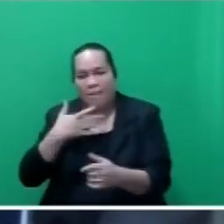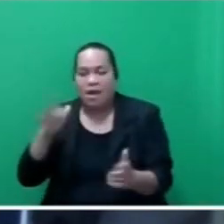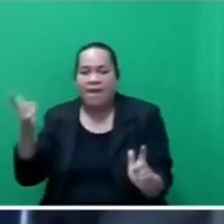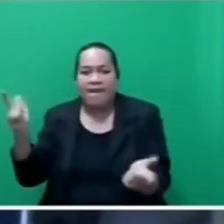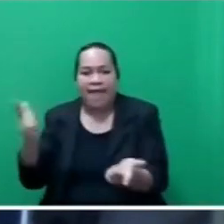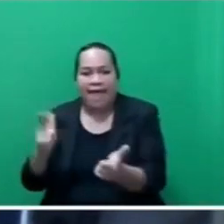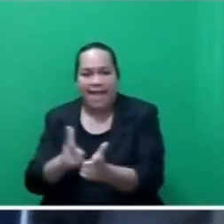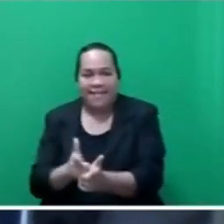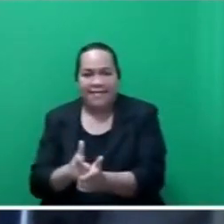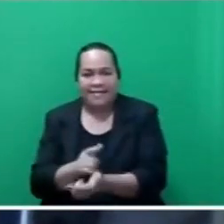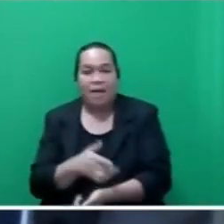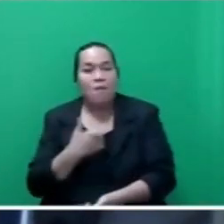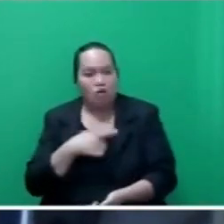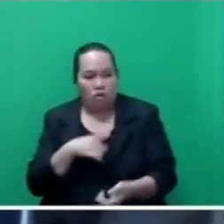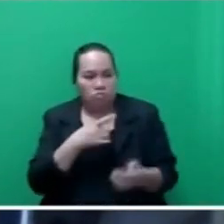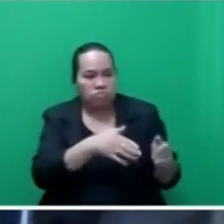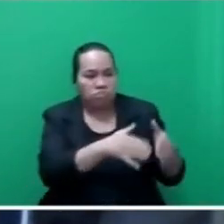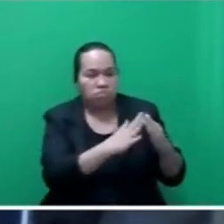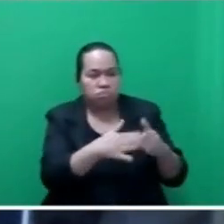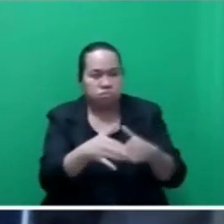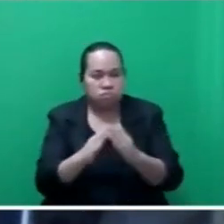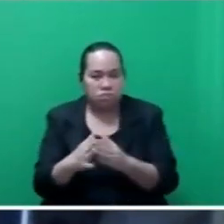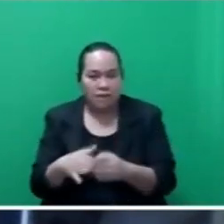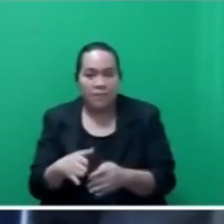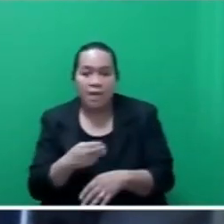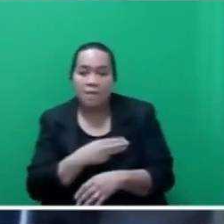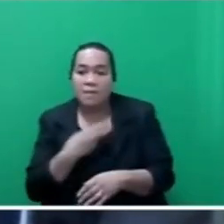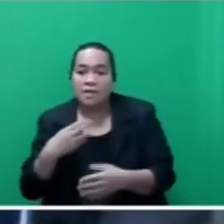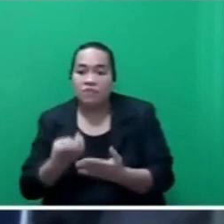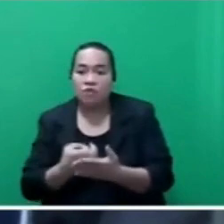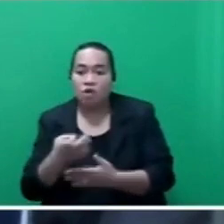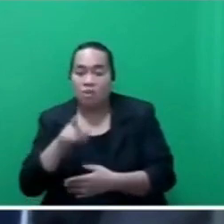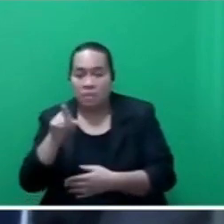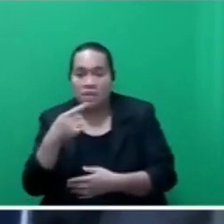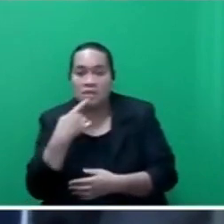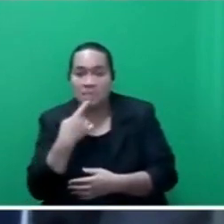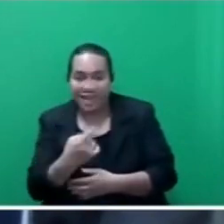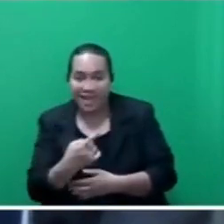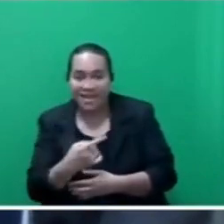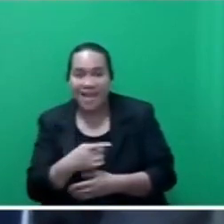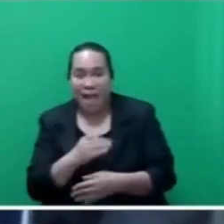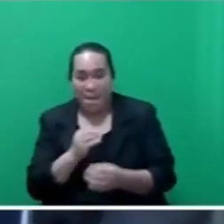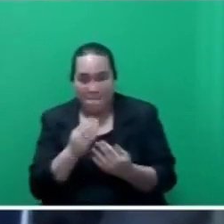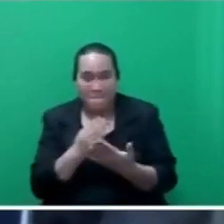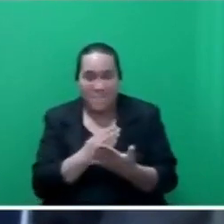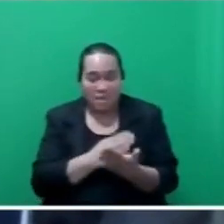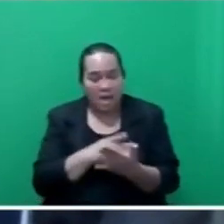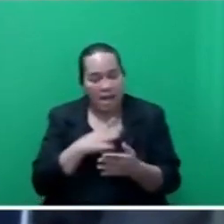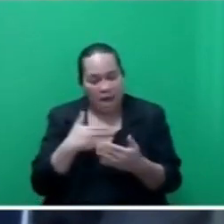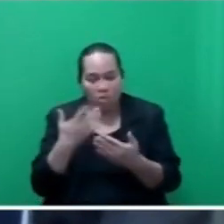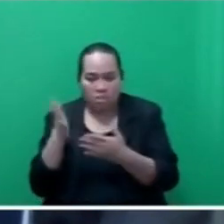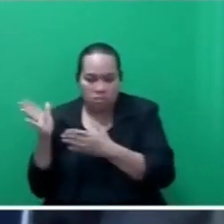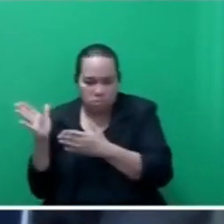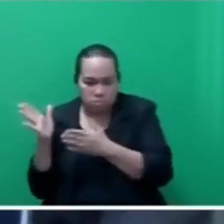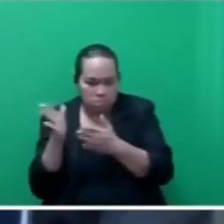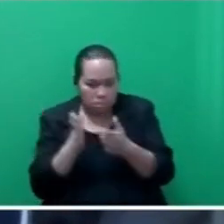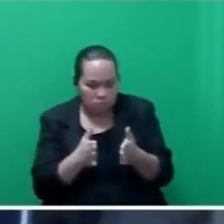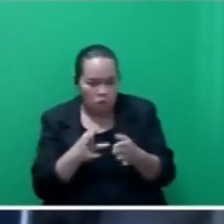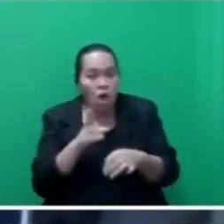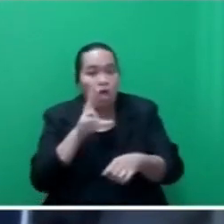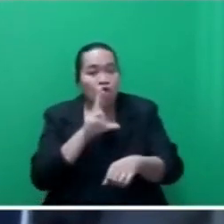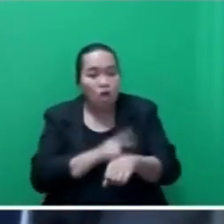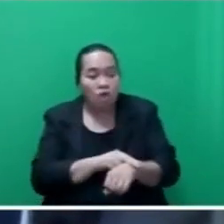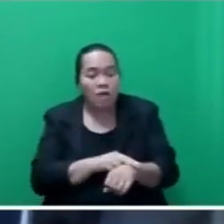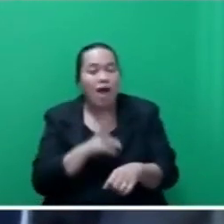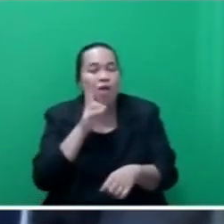window. The Honourable Minister for Economy had said it in his previous budget address, that we are moving towards having a doctor